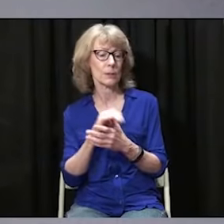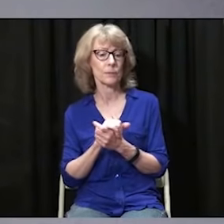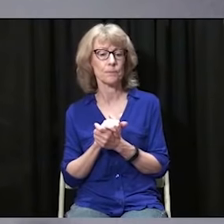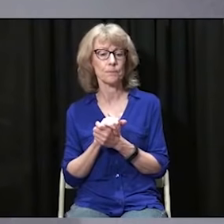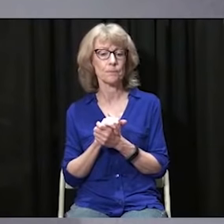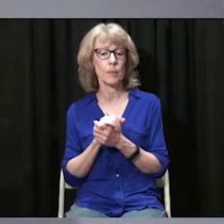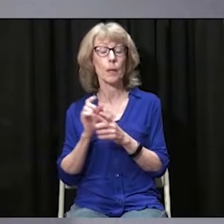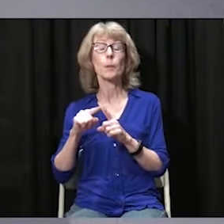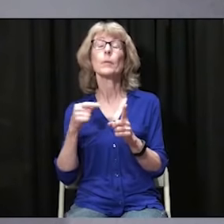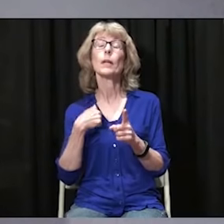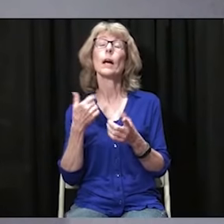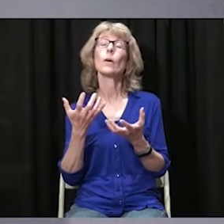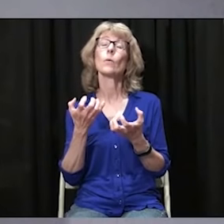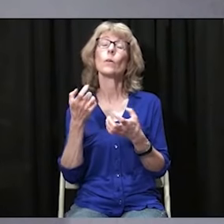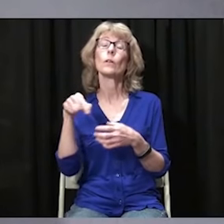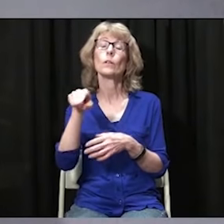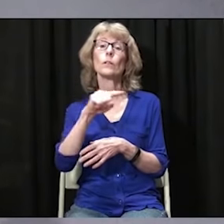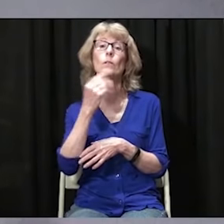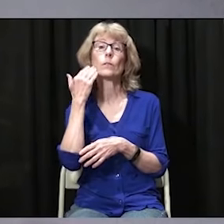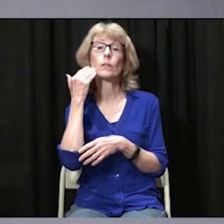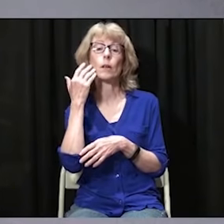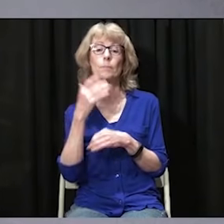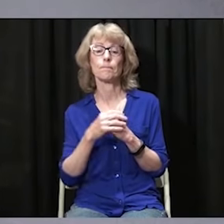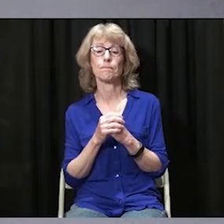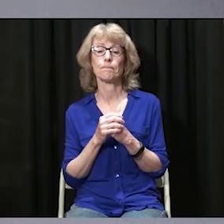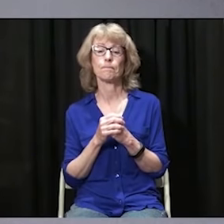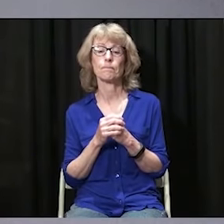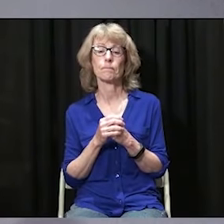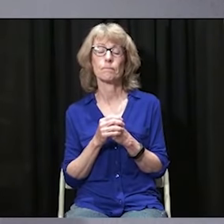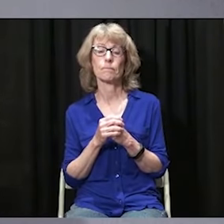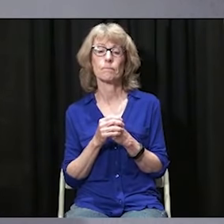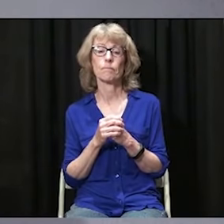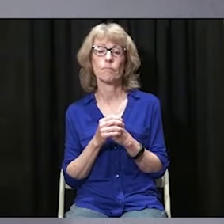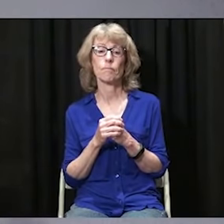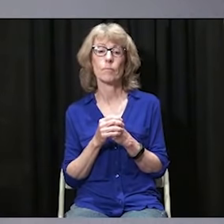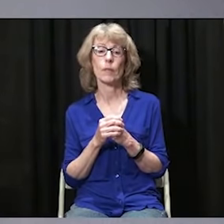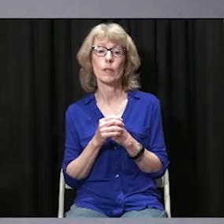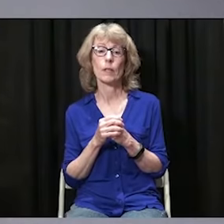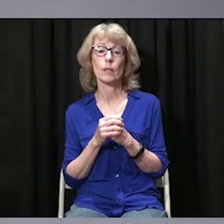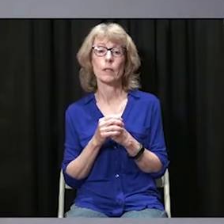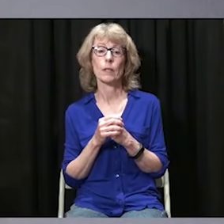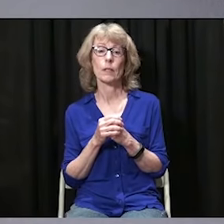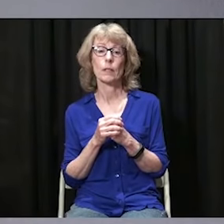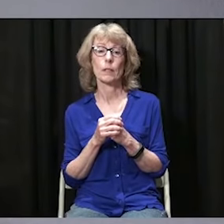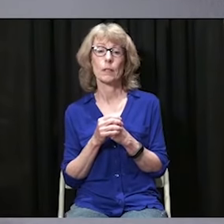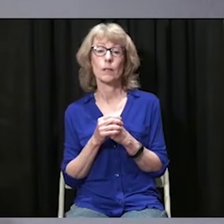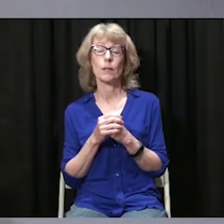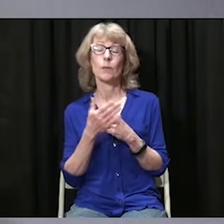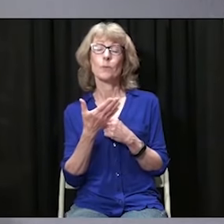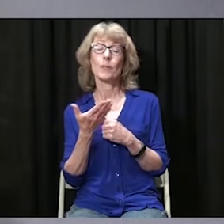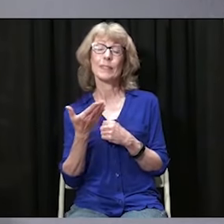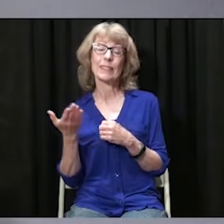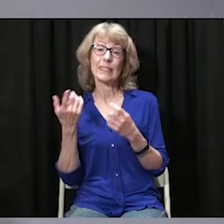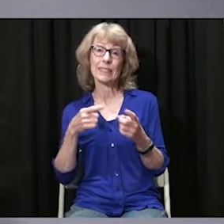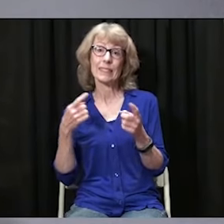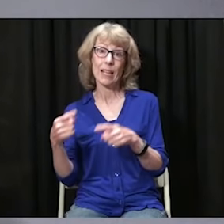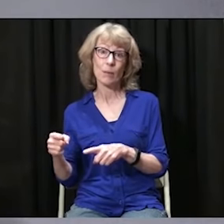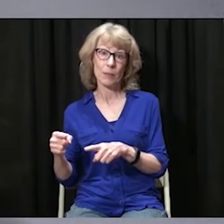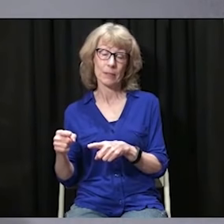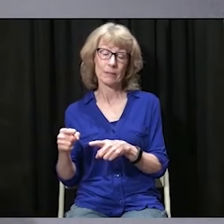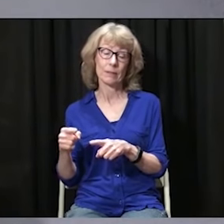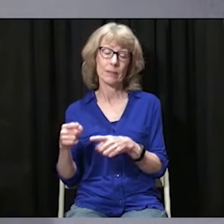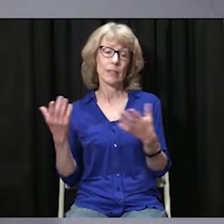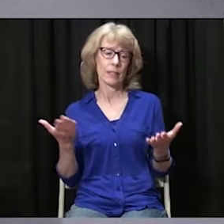And she said, Phil, what I really want you to know is that when these things happen in our country, and sadly they happen so